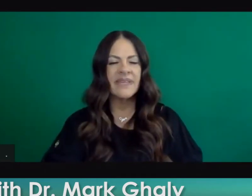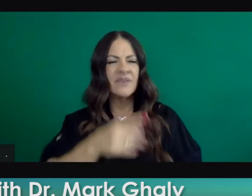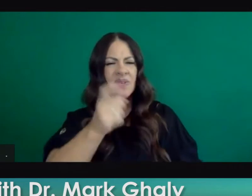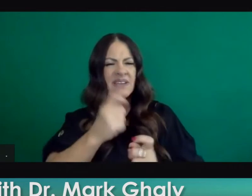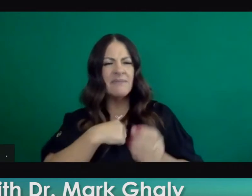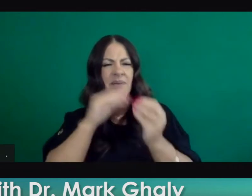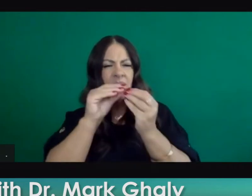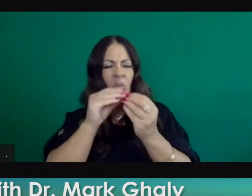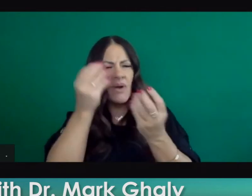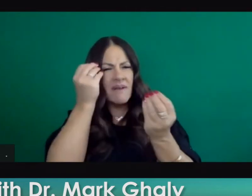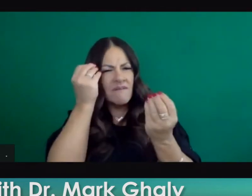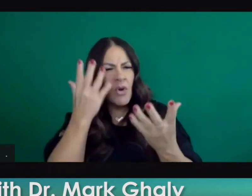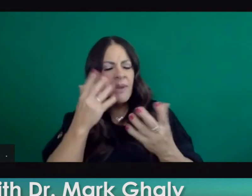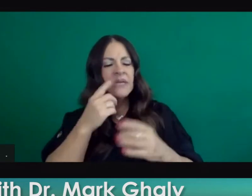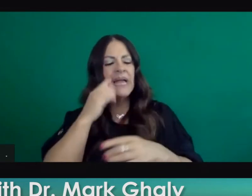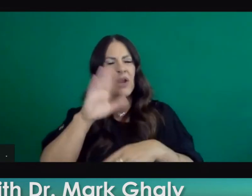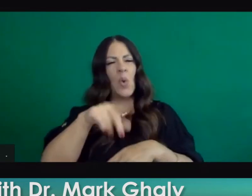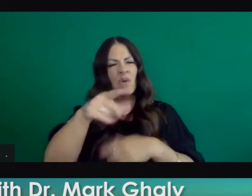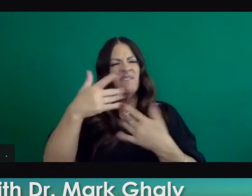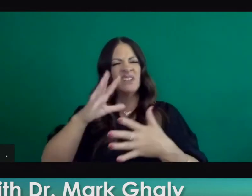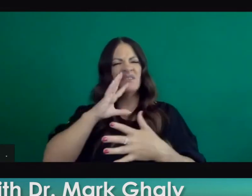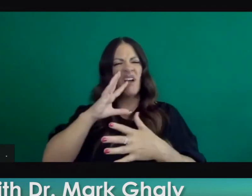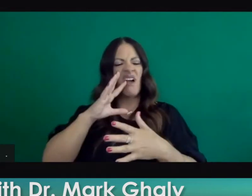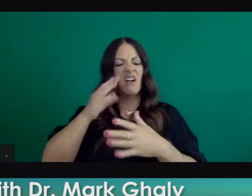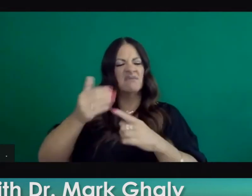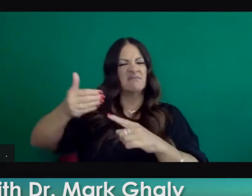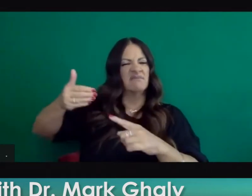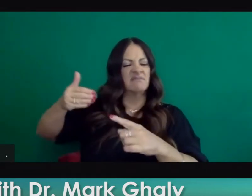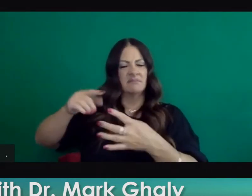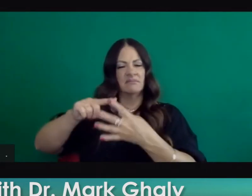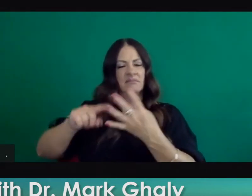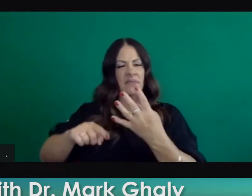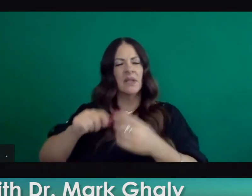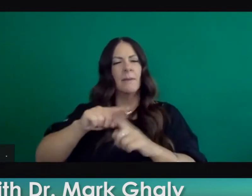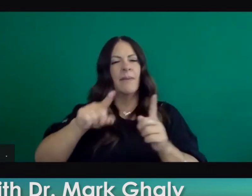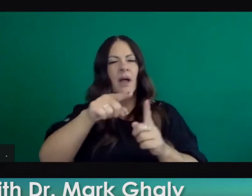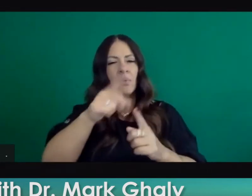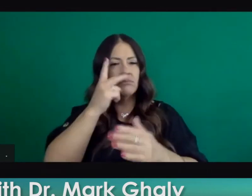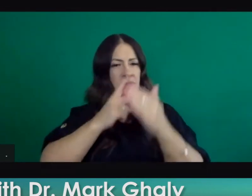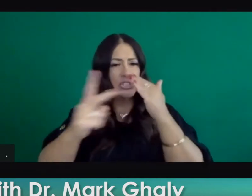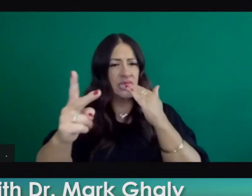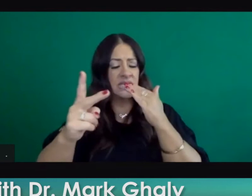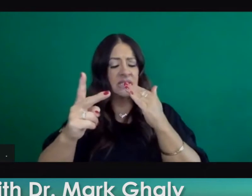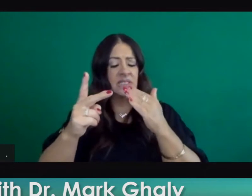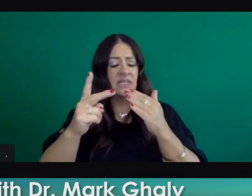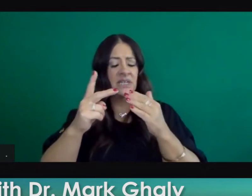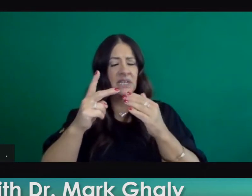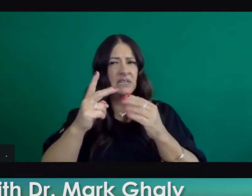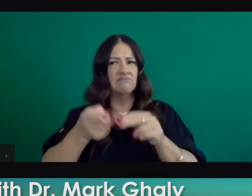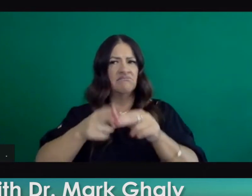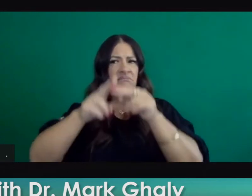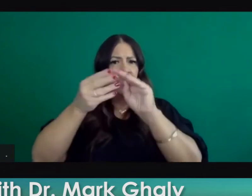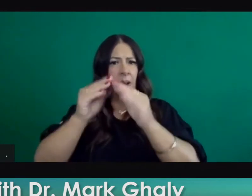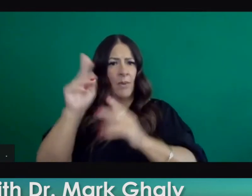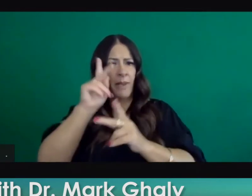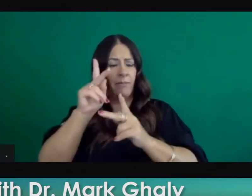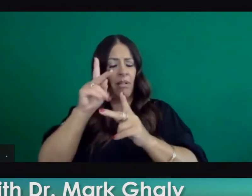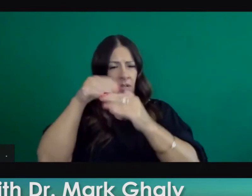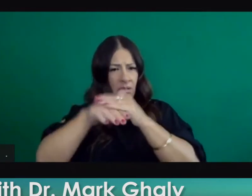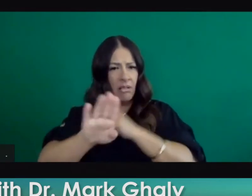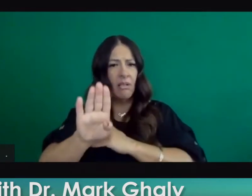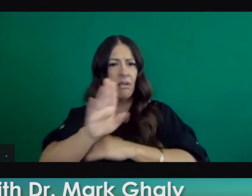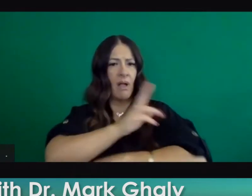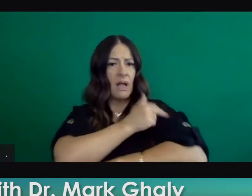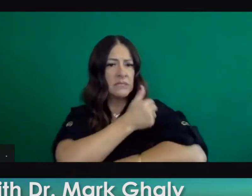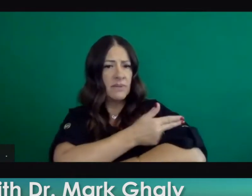couple of issues you've already discussed. Number one, that the projection of the increase in hospitalization, has that